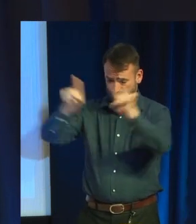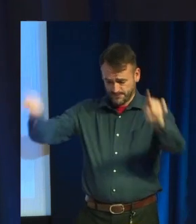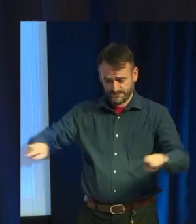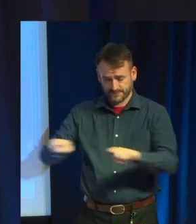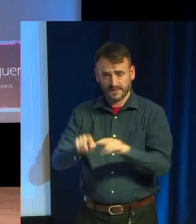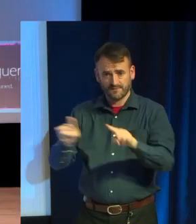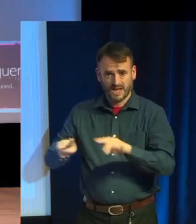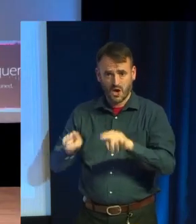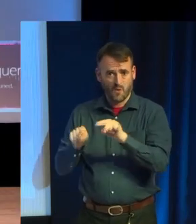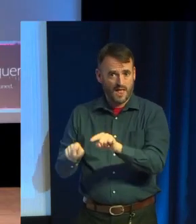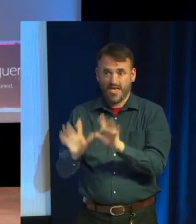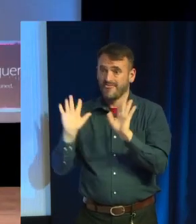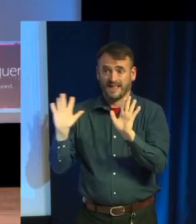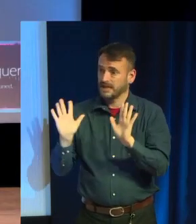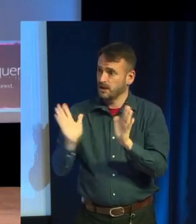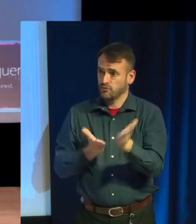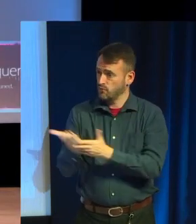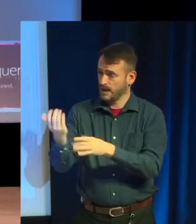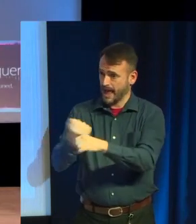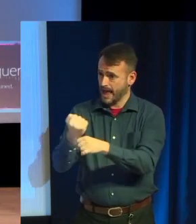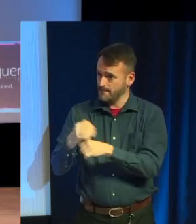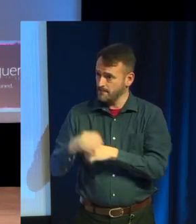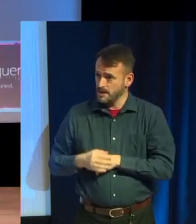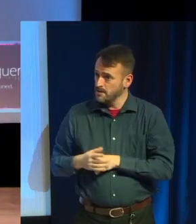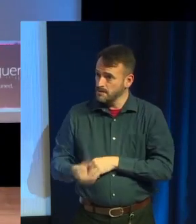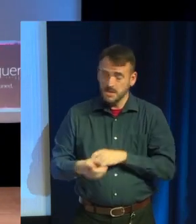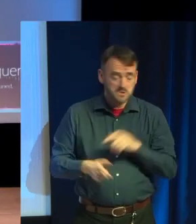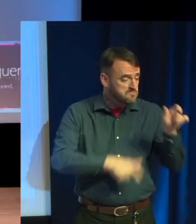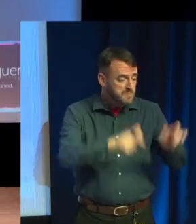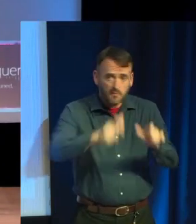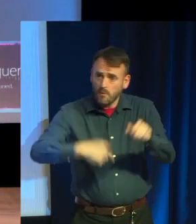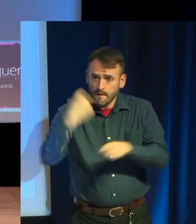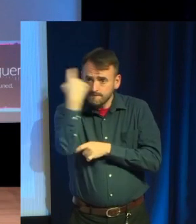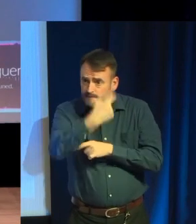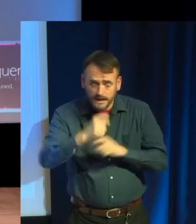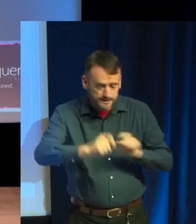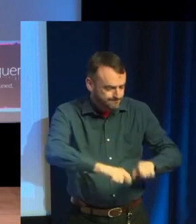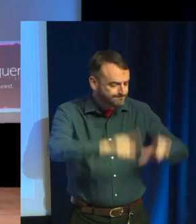basically all you see. So no images of the people who are talking.